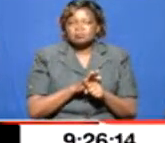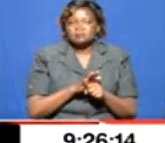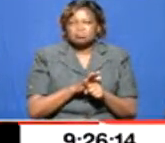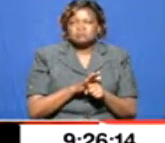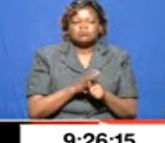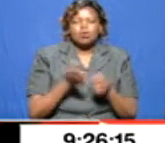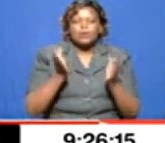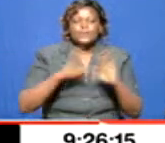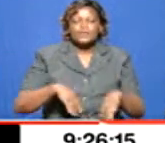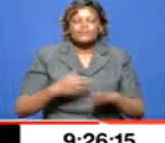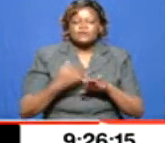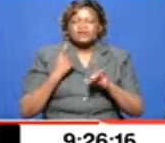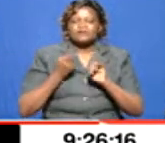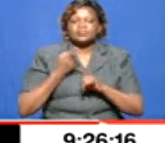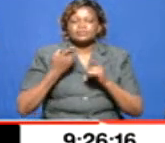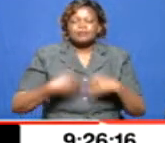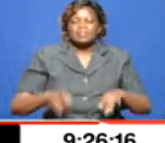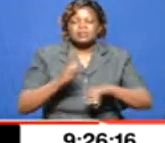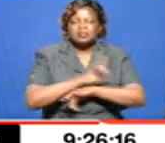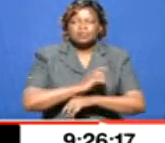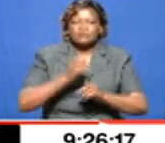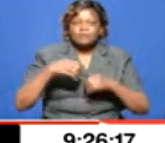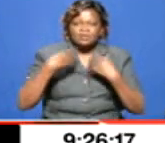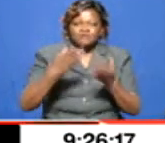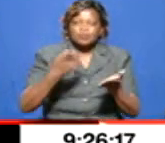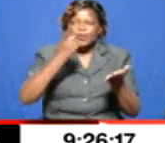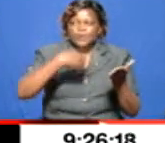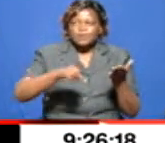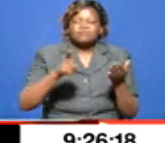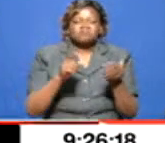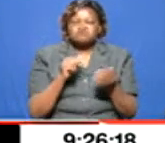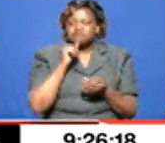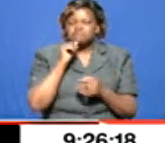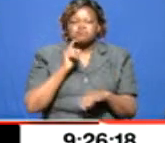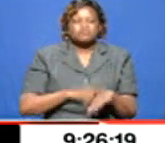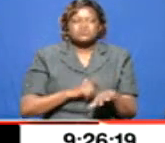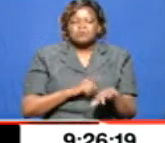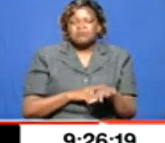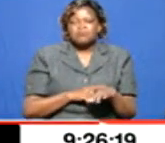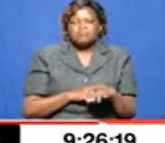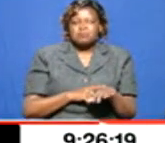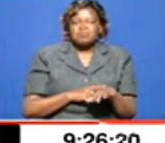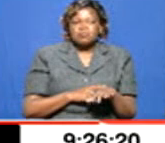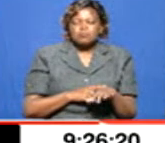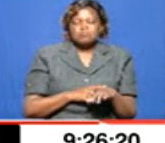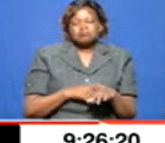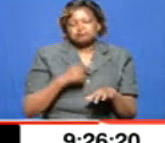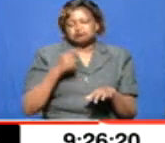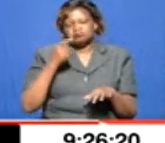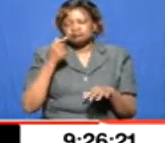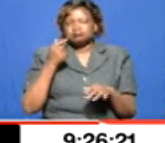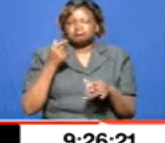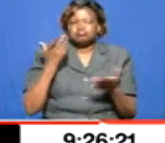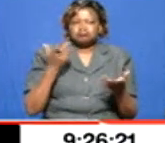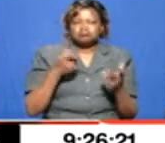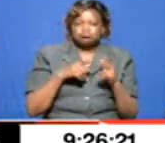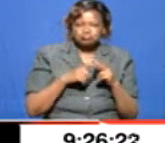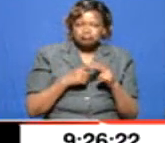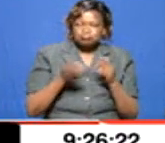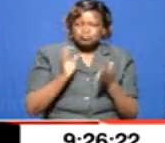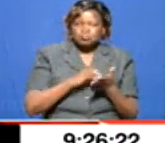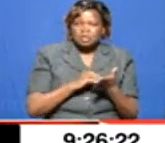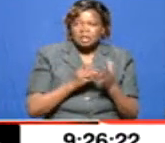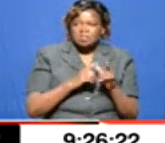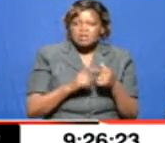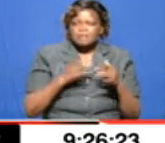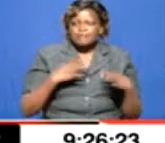I think now that we have been given the green light, it's now time to relook and re-engineer DNA. And